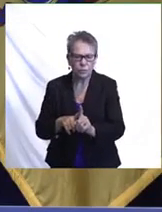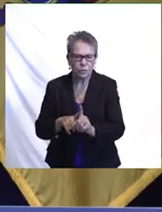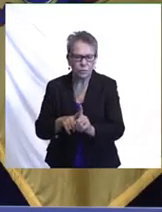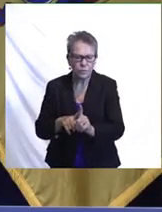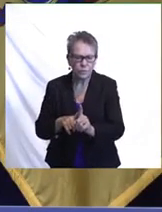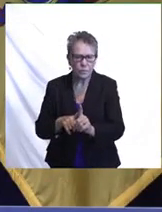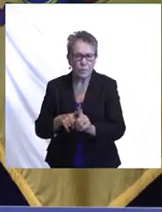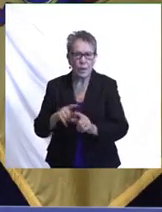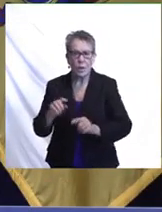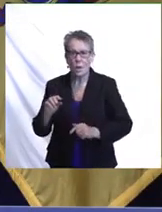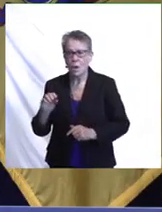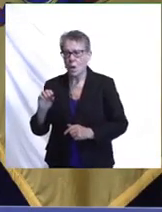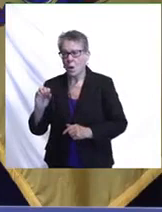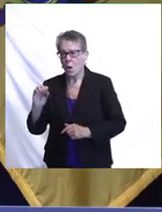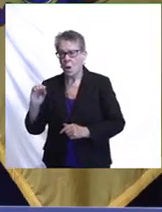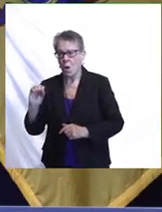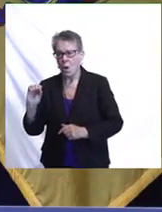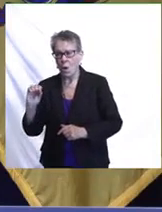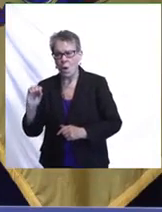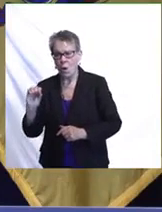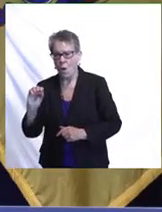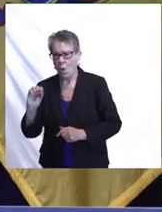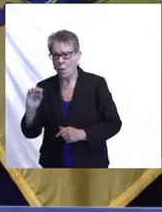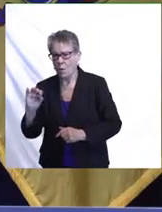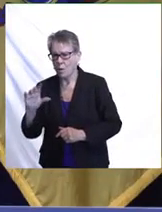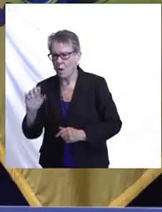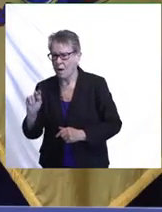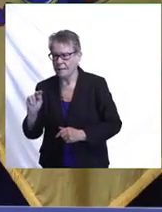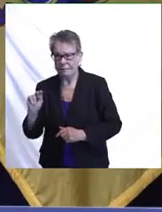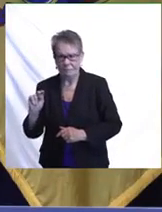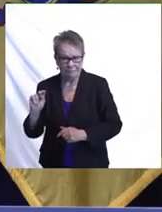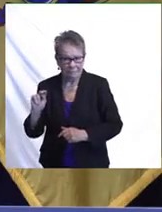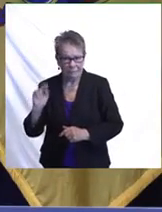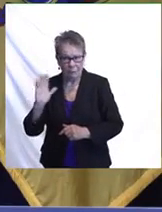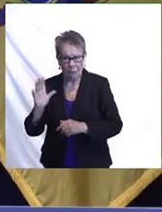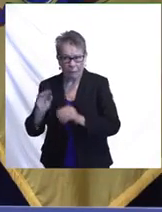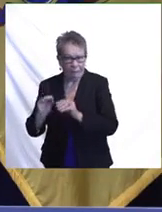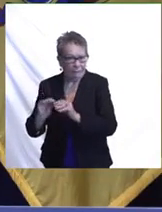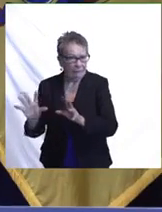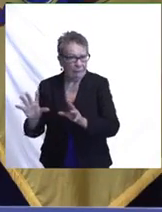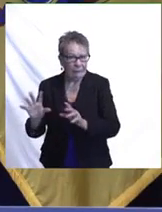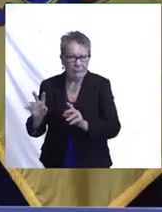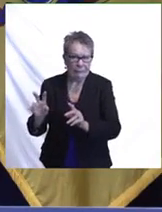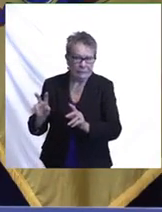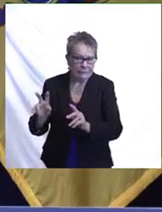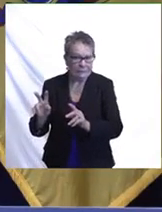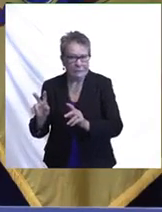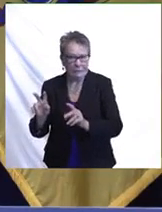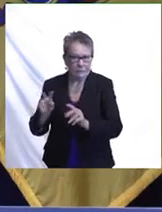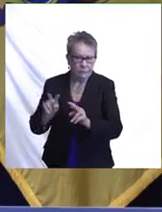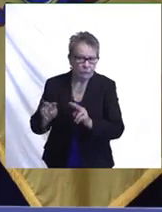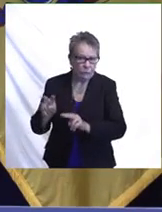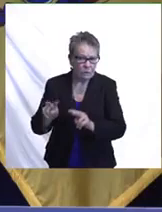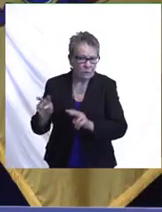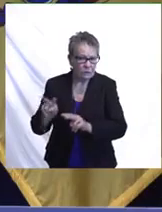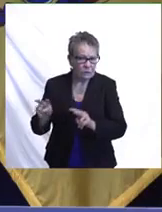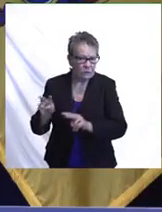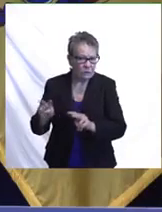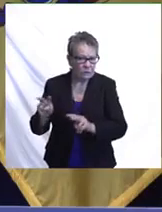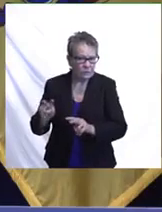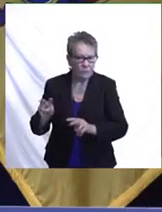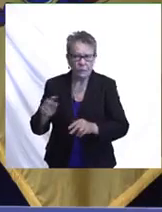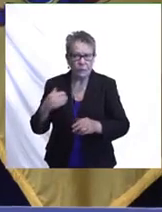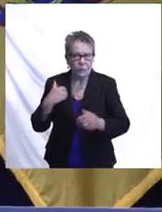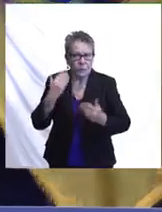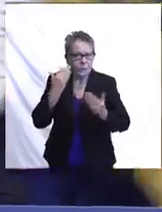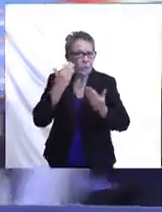more time to really understand this mutant. Is that fair to say, everybody? So we're going to be in sort of this limbo period. Tina, anything you want to add to